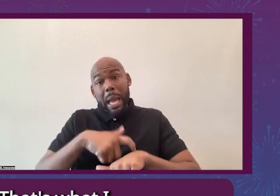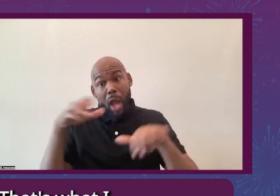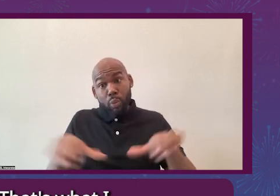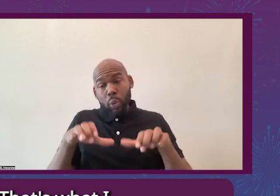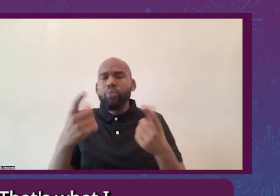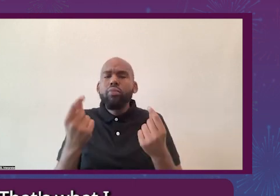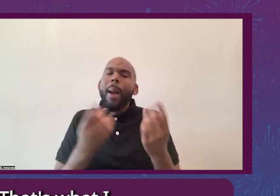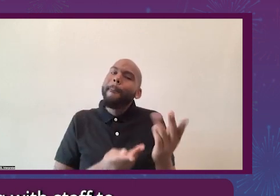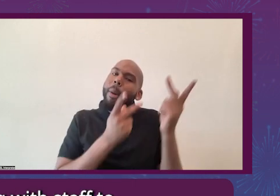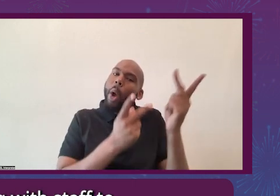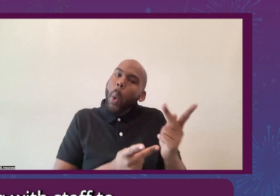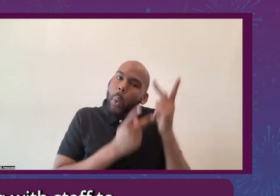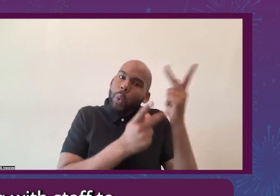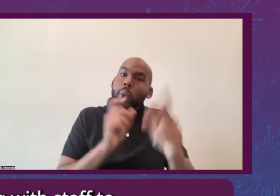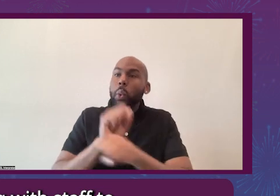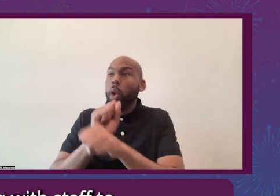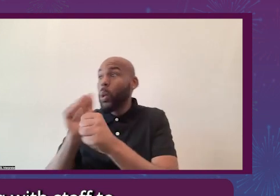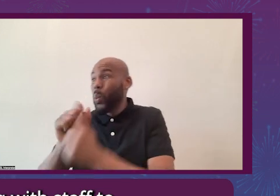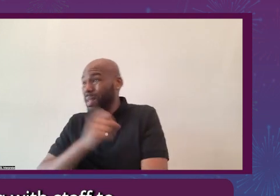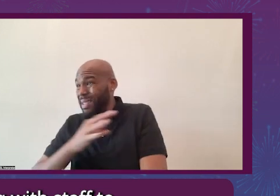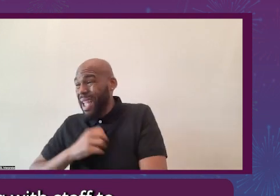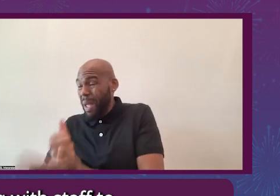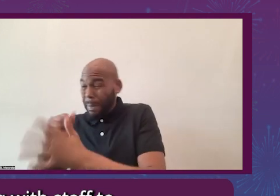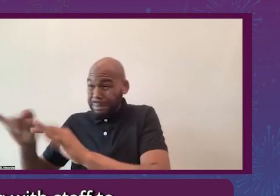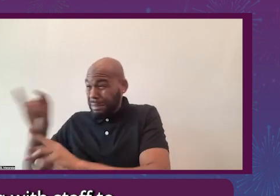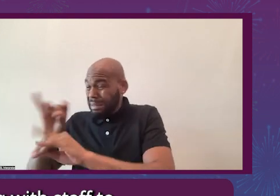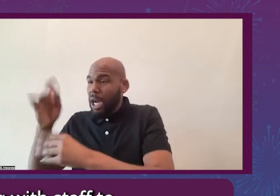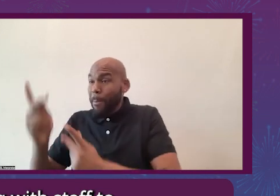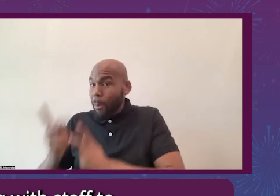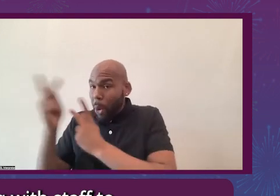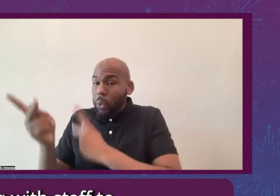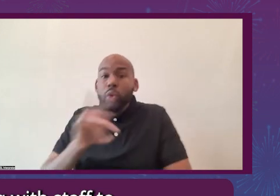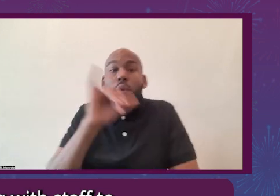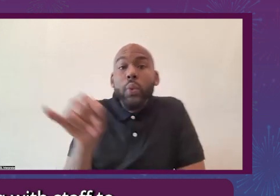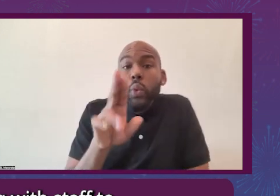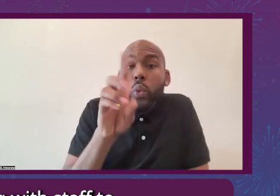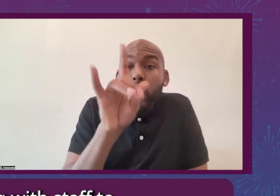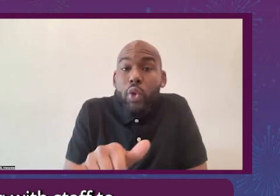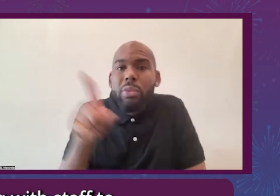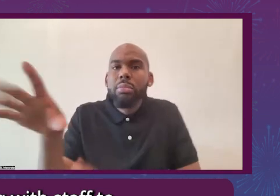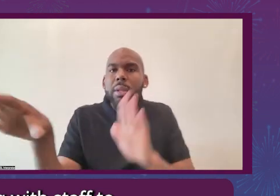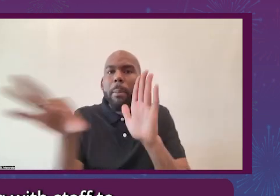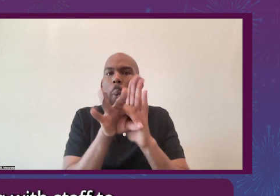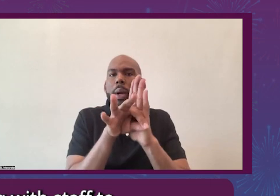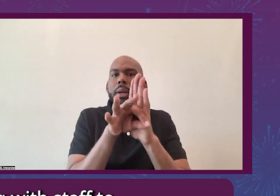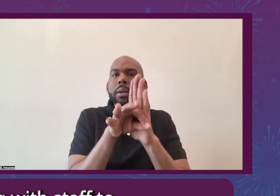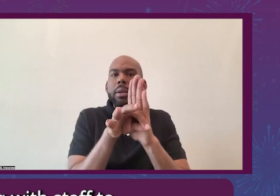time doing, was doing the proposals or working with staff to do the proposals. And then Judy